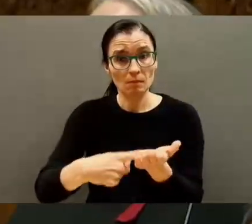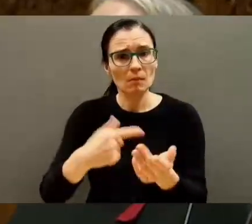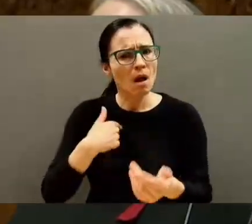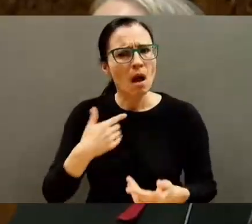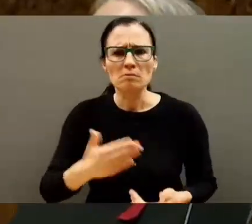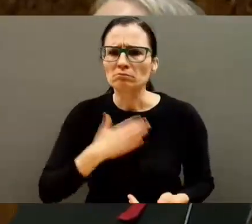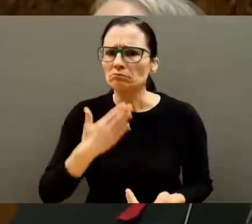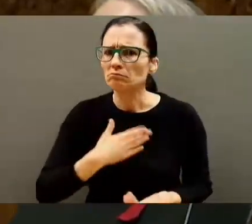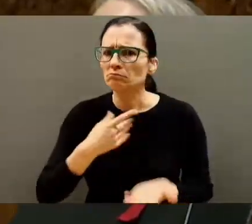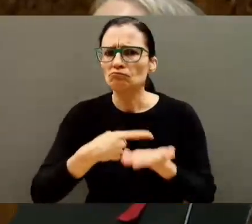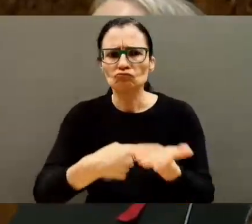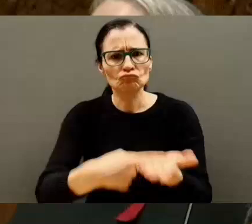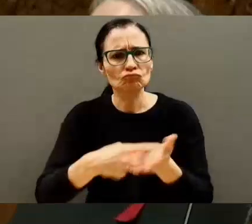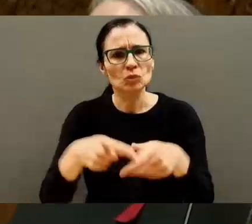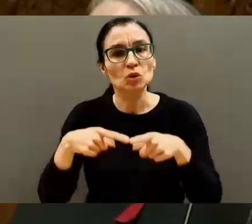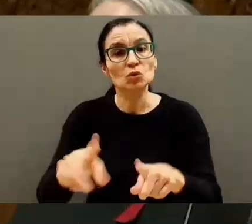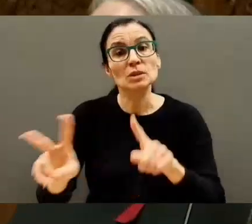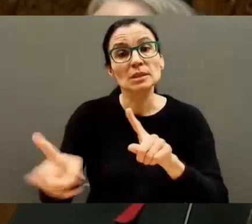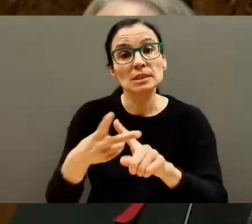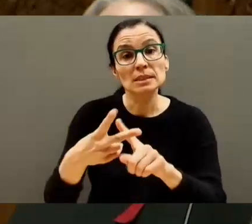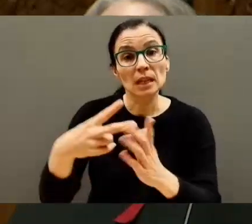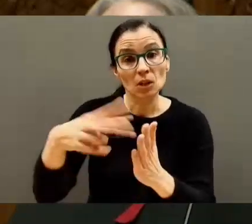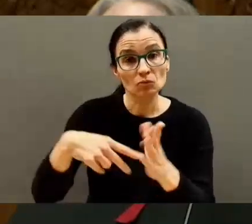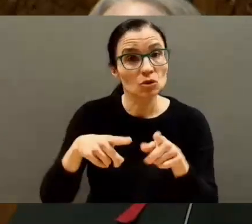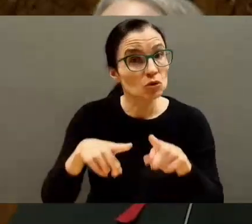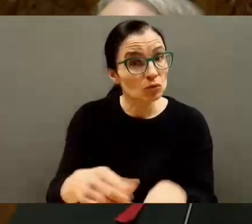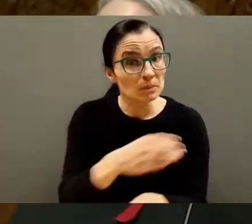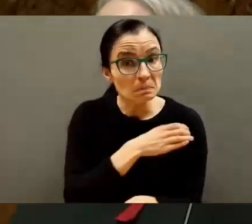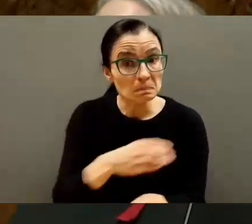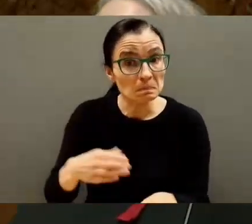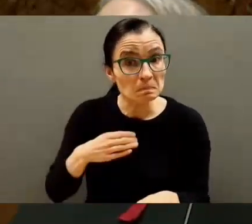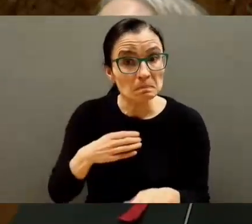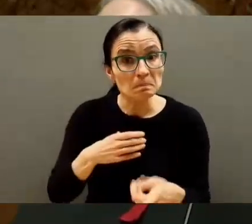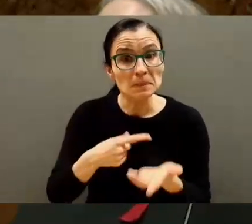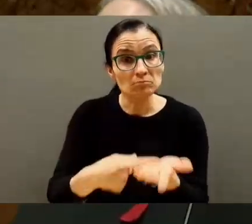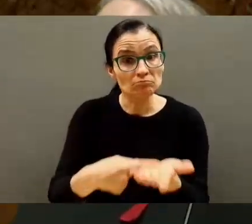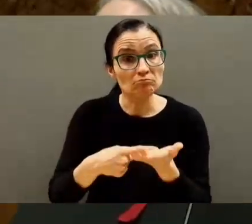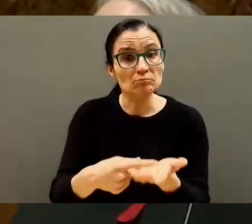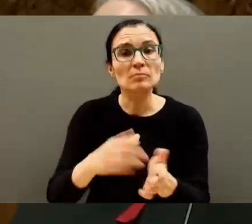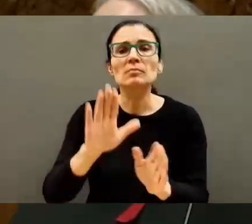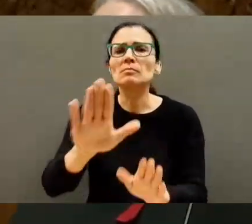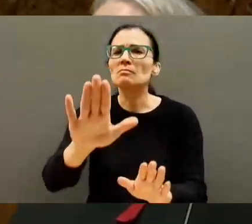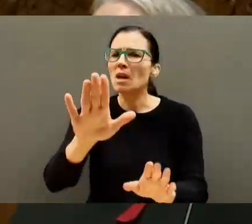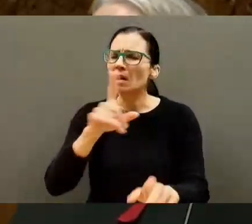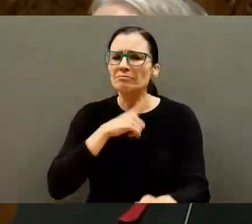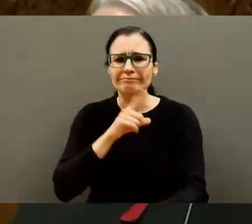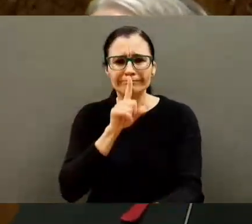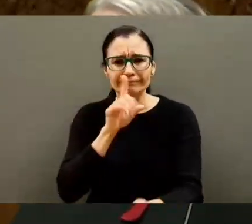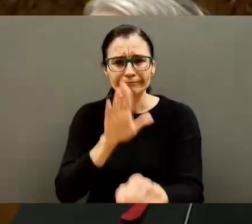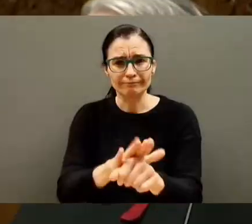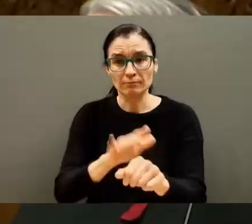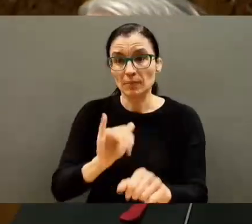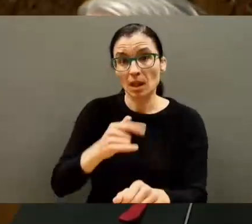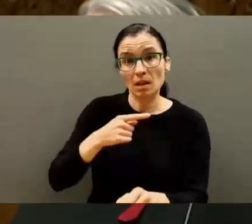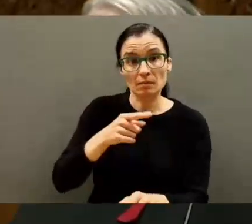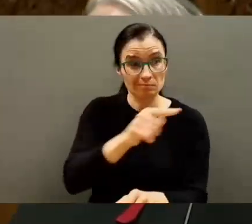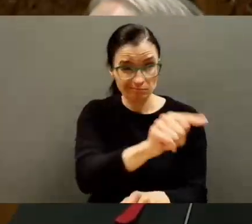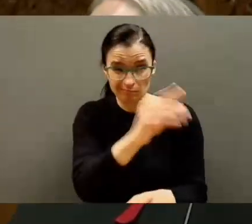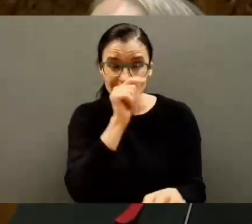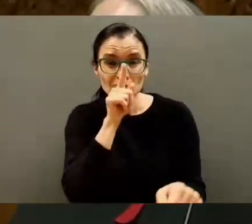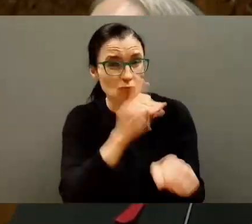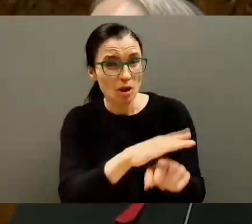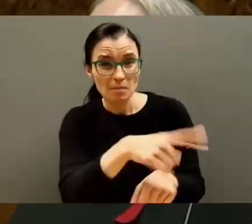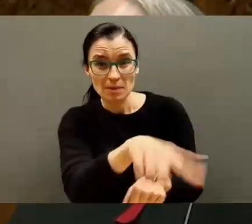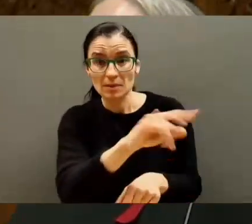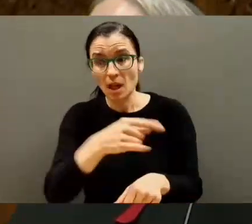committee stage of the debate. But I assure that the members that our commitment to environmental standards, to